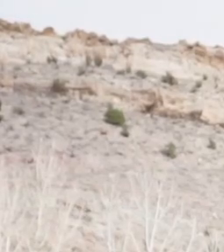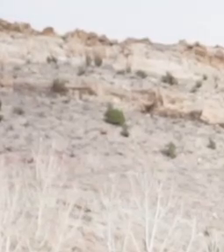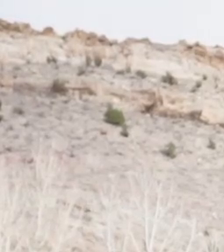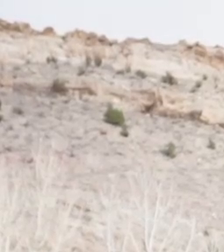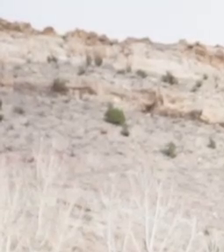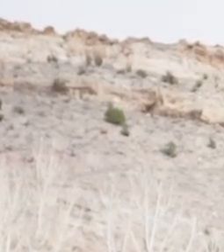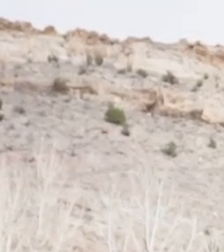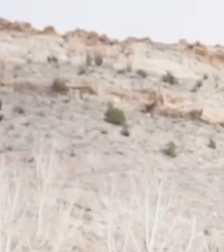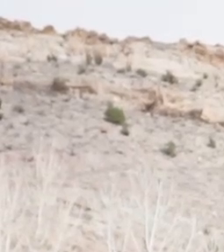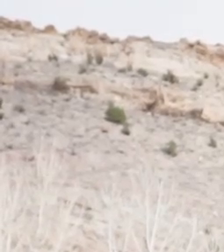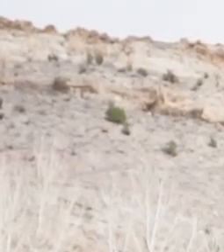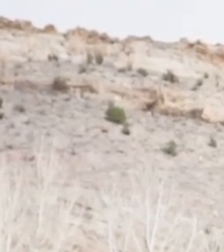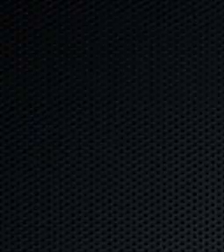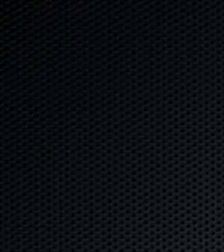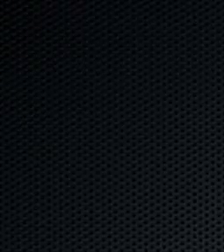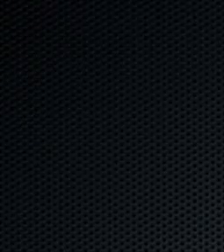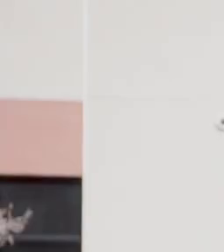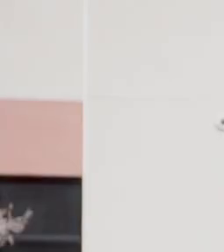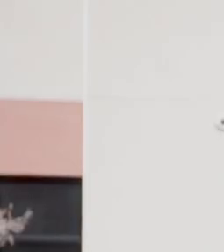future.